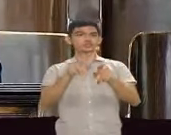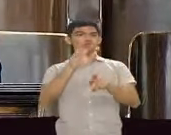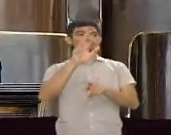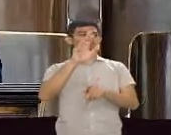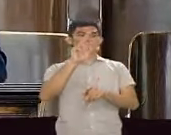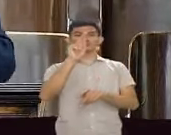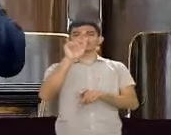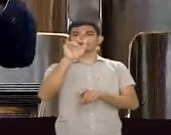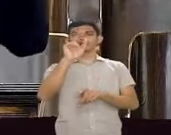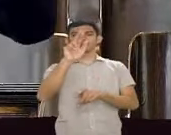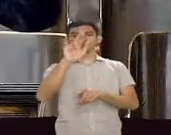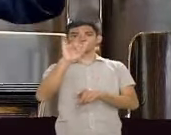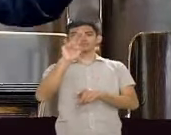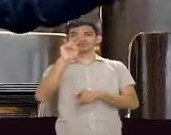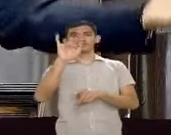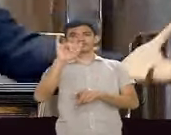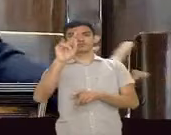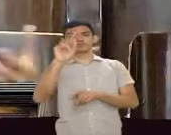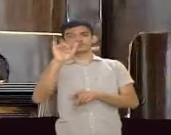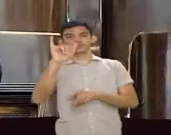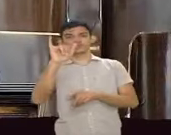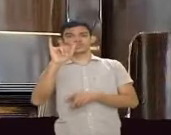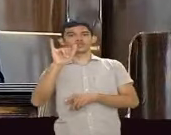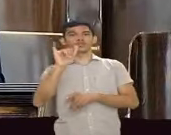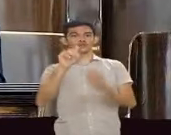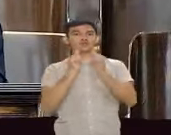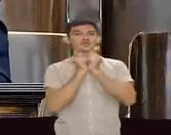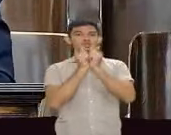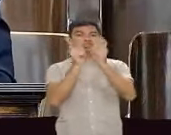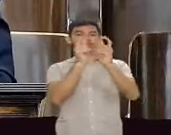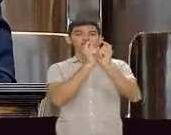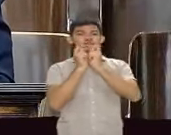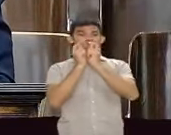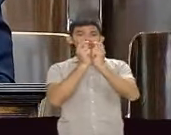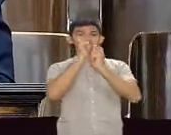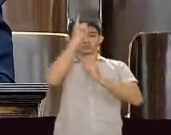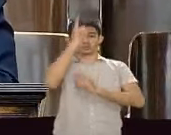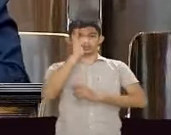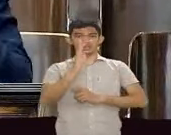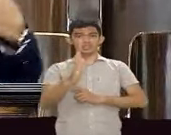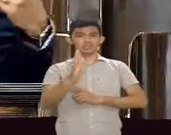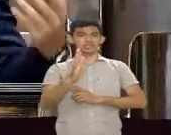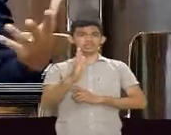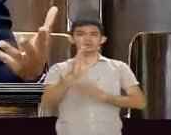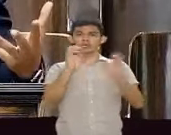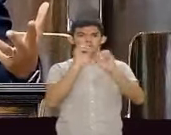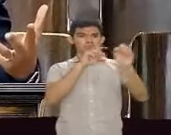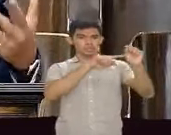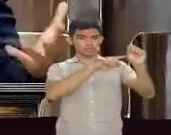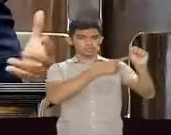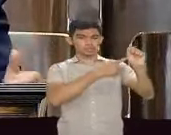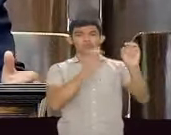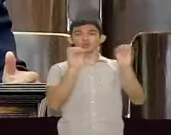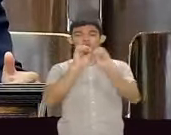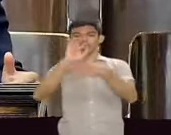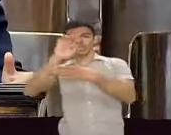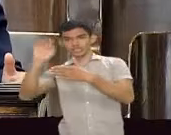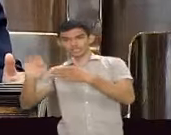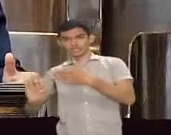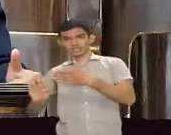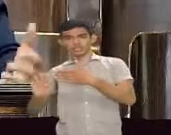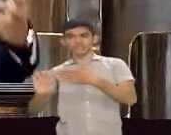Trinity. He was with the Father. He was with the Holy Spirit. He has no beginning and he has no